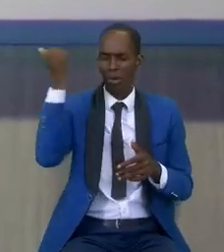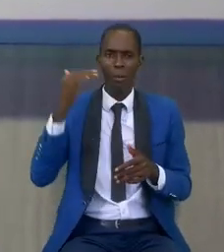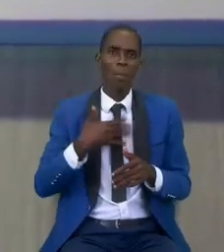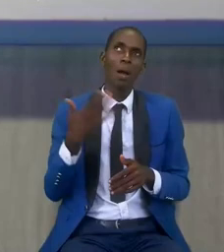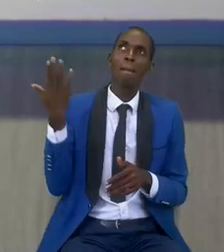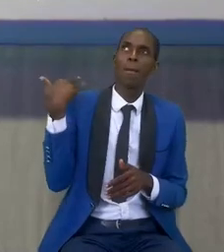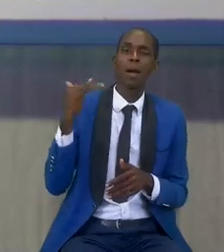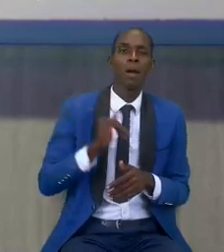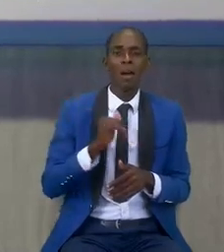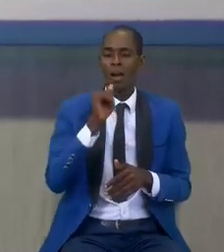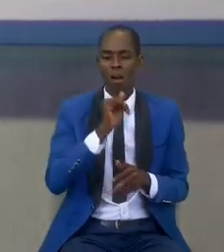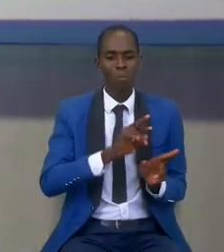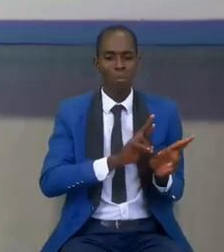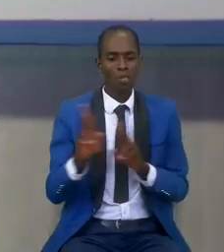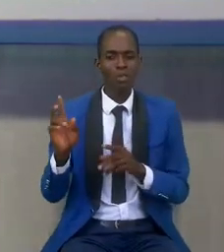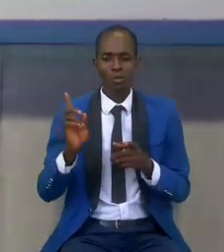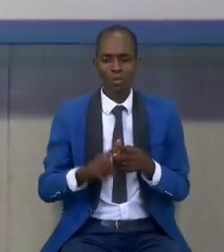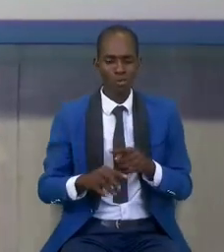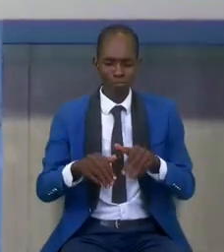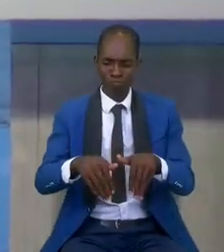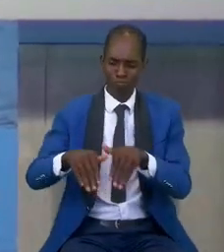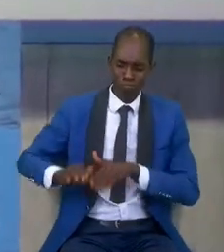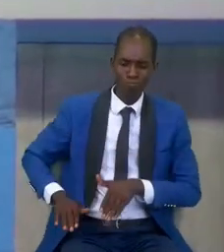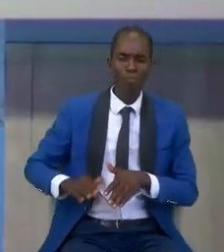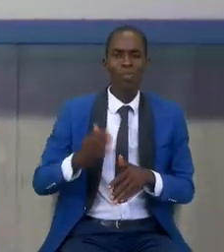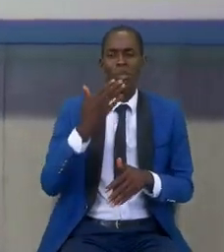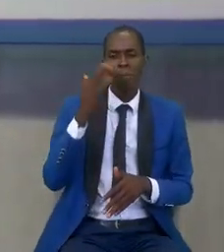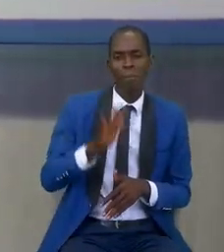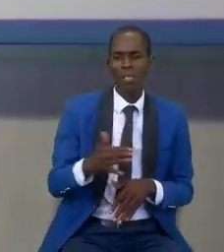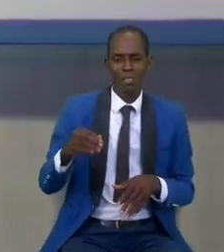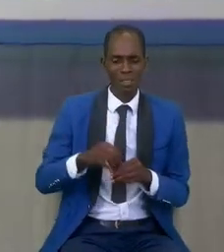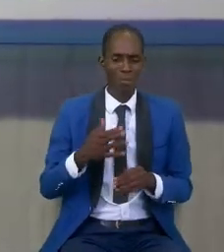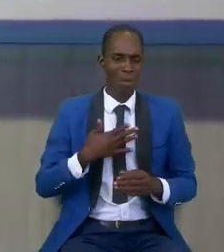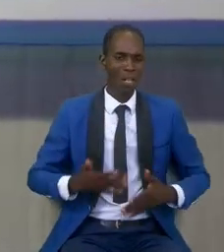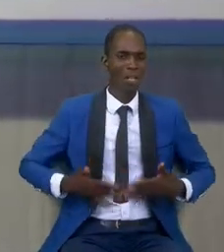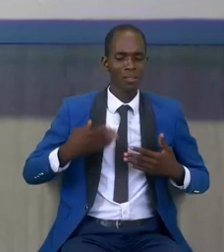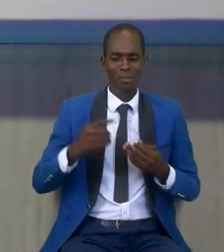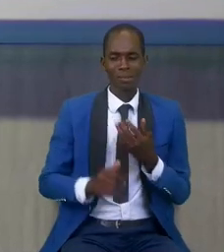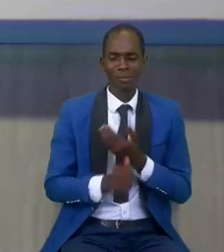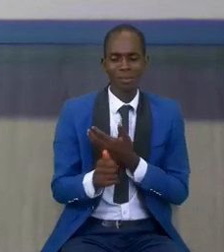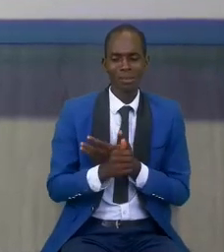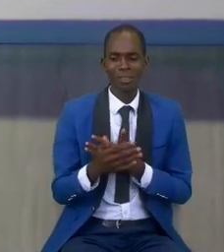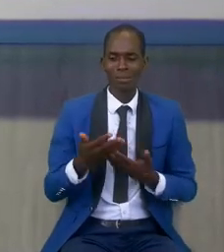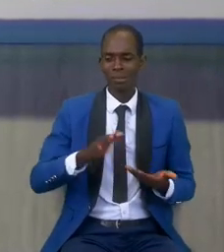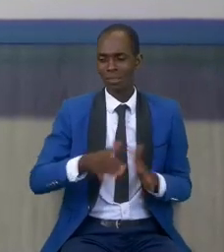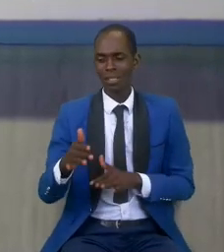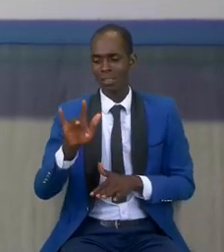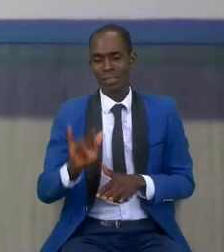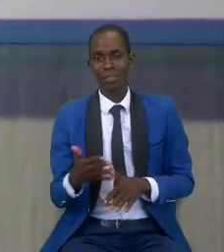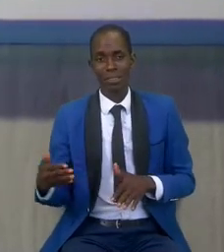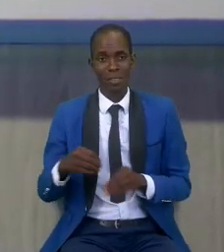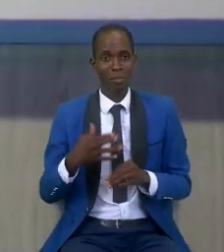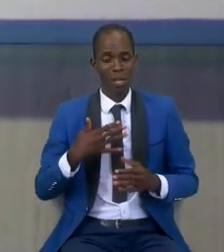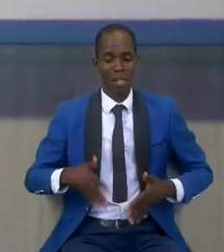and the deadliness and my life I want to bury that and I come to the god of Resurrection that will give me